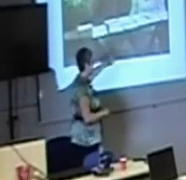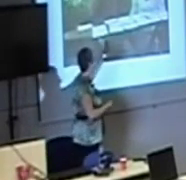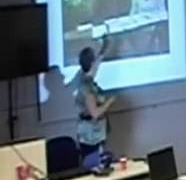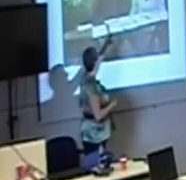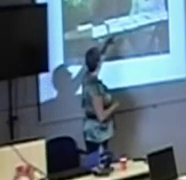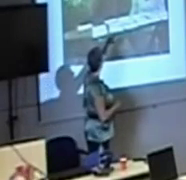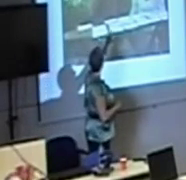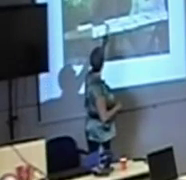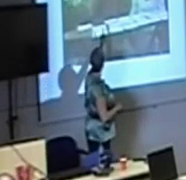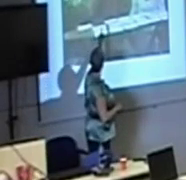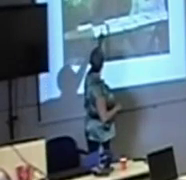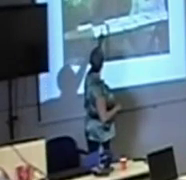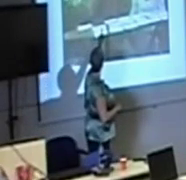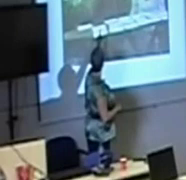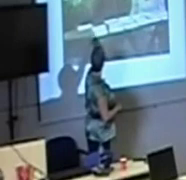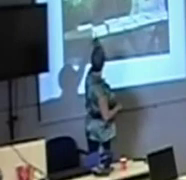Yes, this is the last thing I'll say.